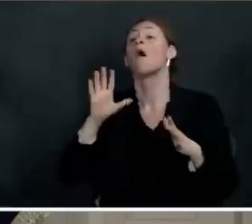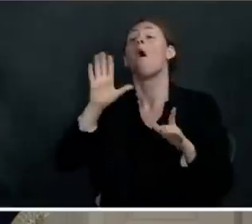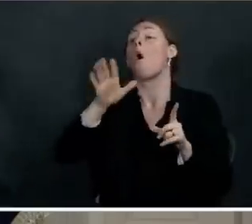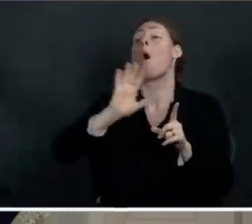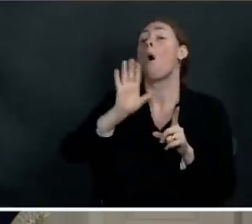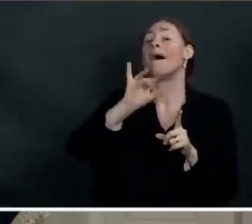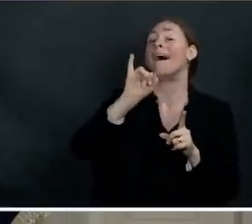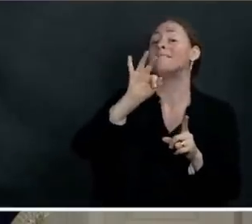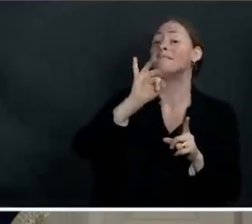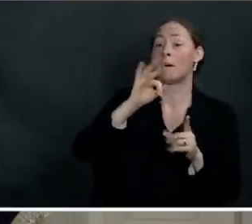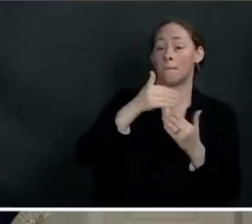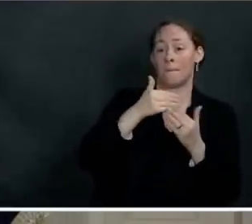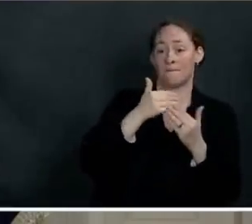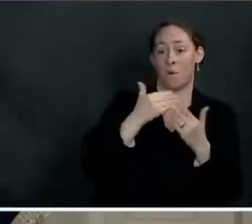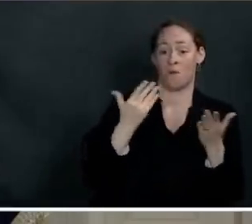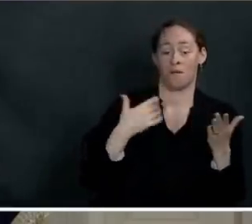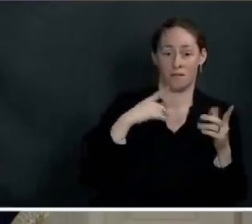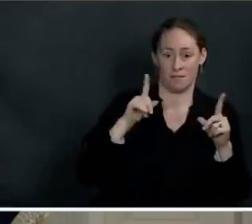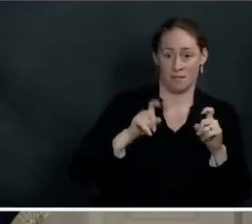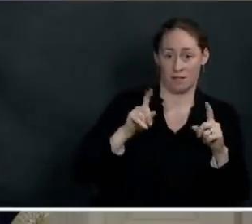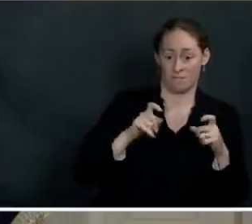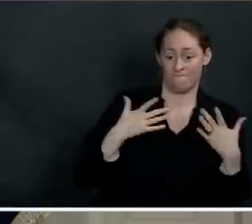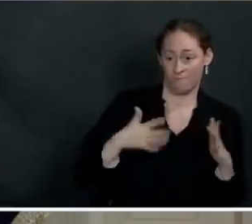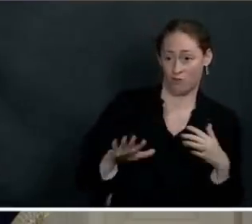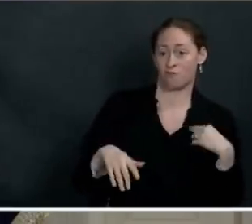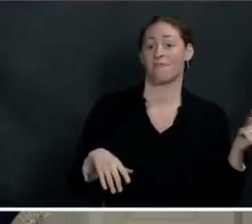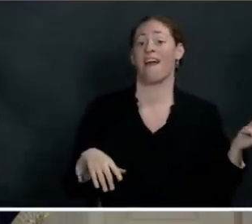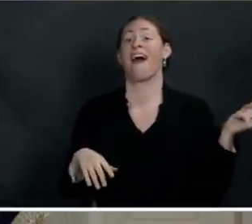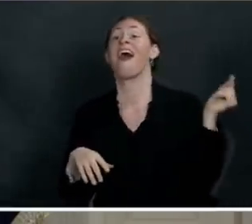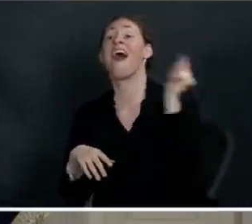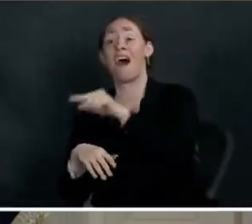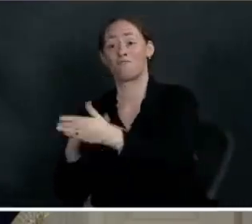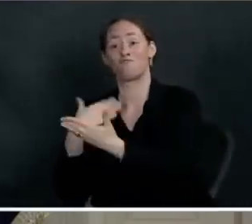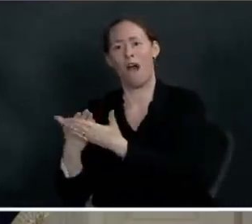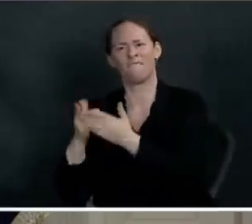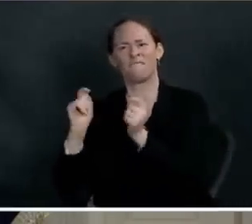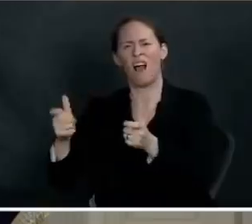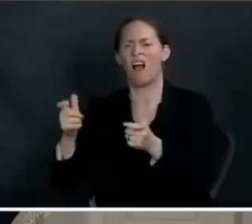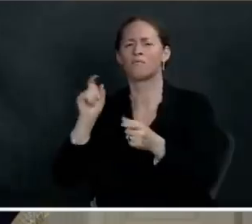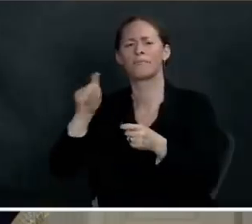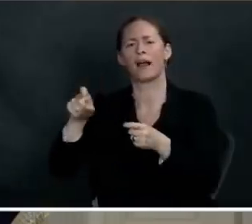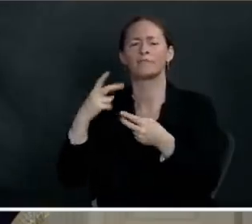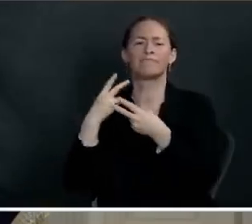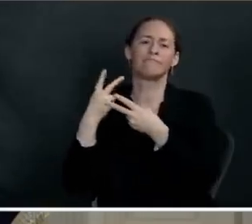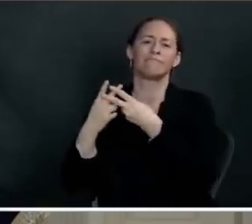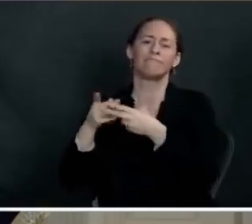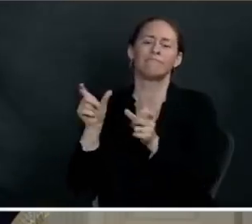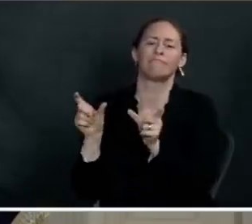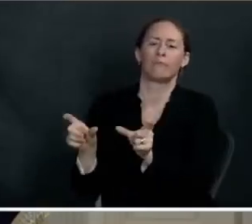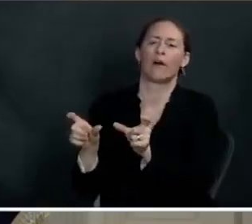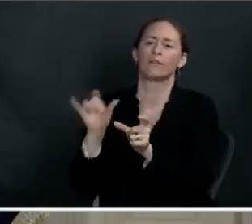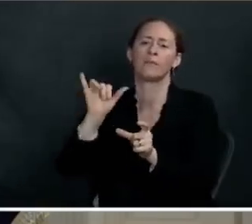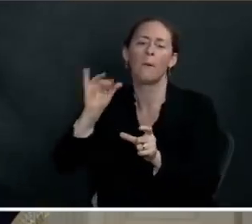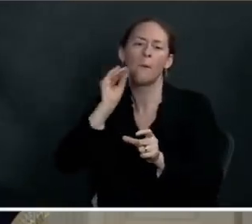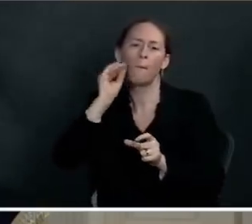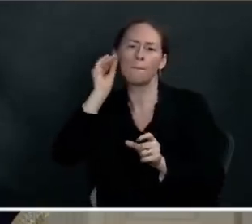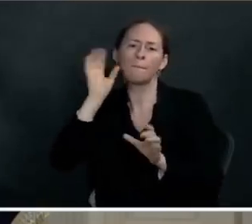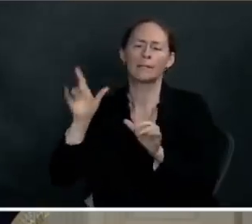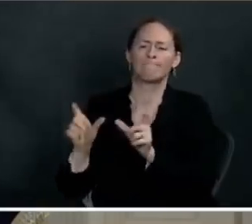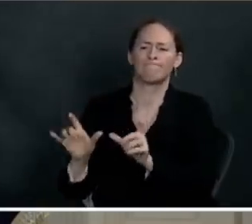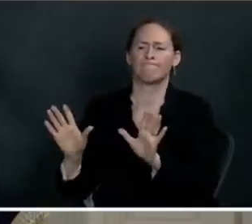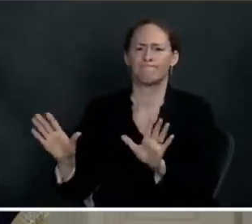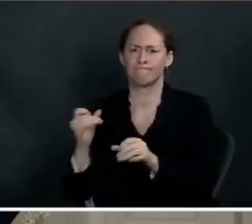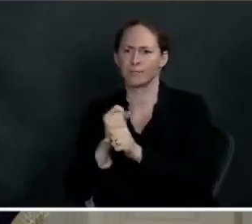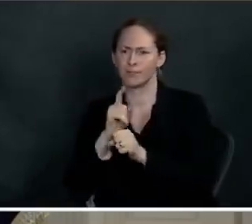and self-quarantine when they arrive in America. I'm going to close with this. We now have a national